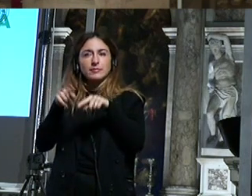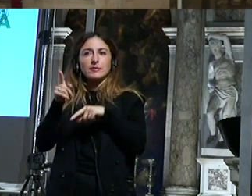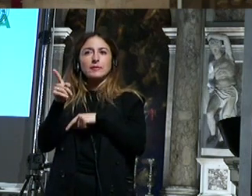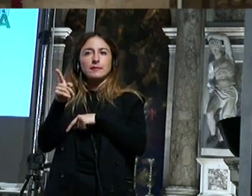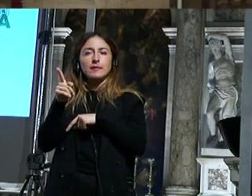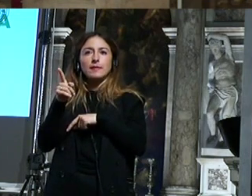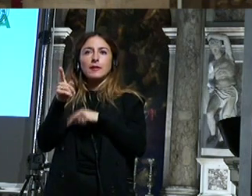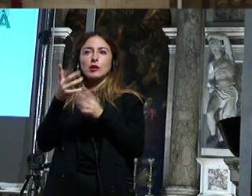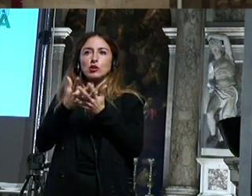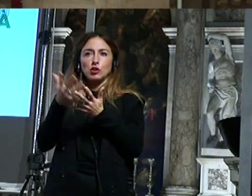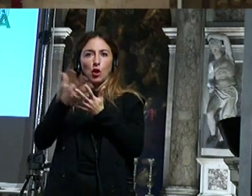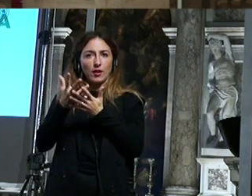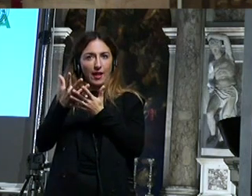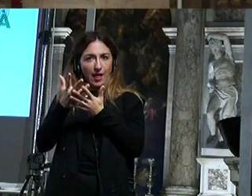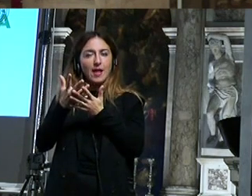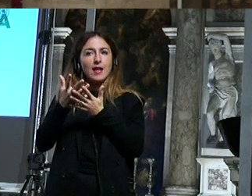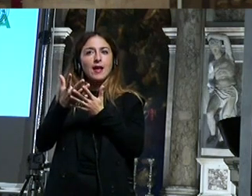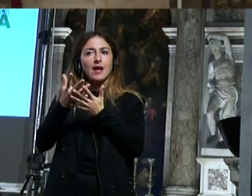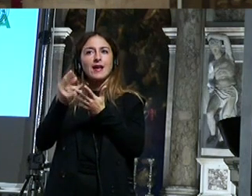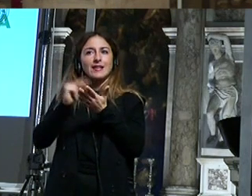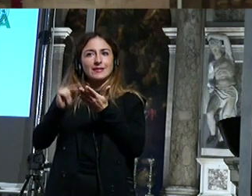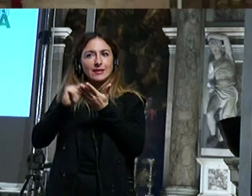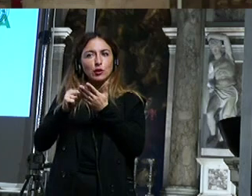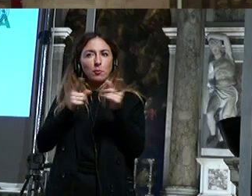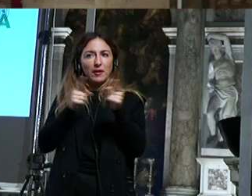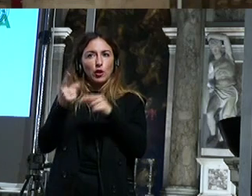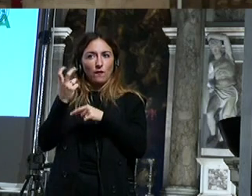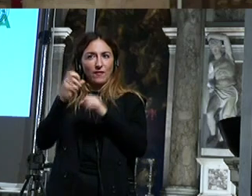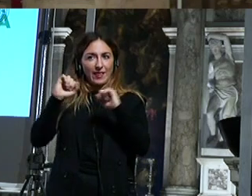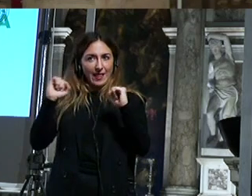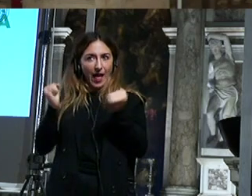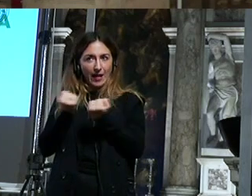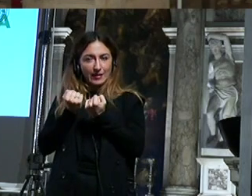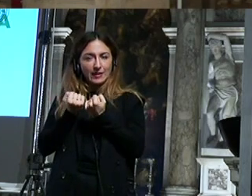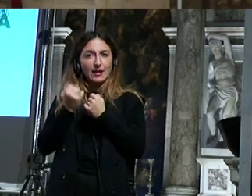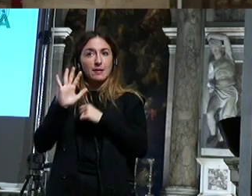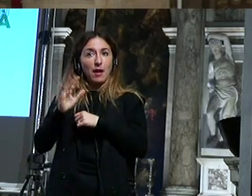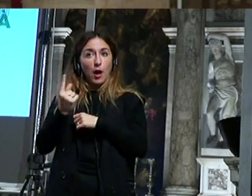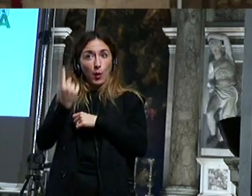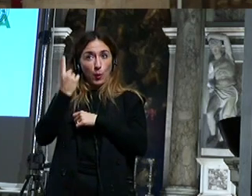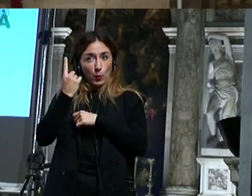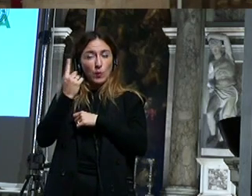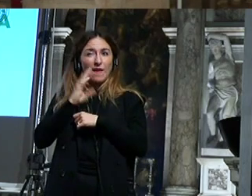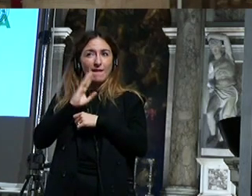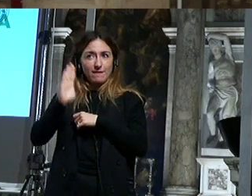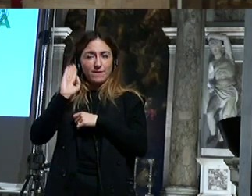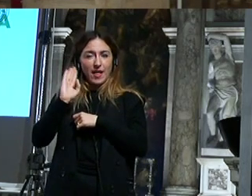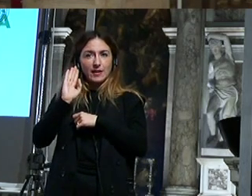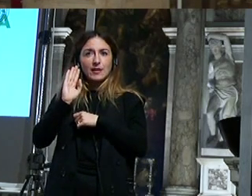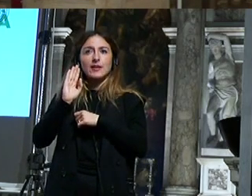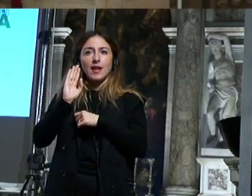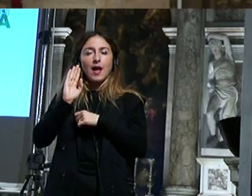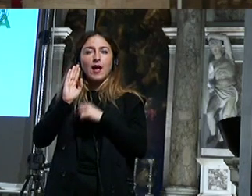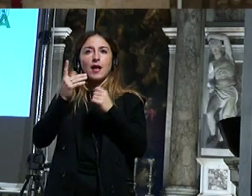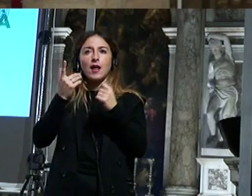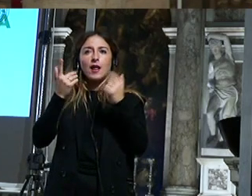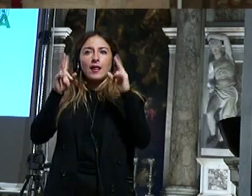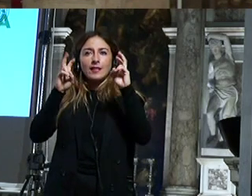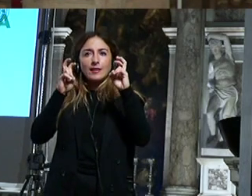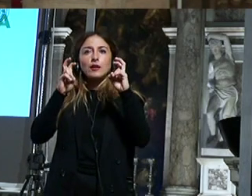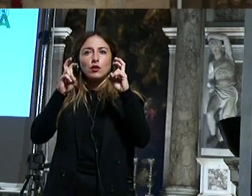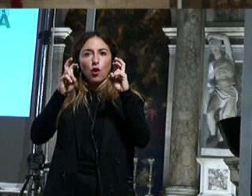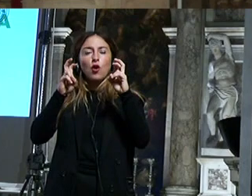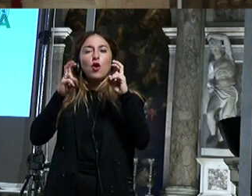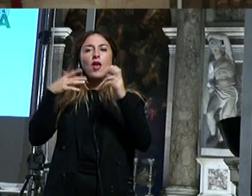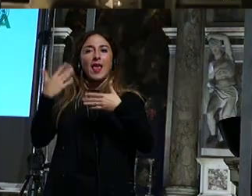is really old. One of them is from, I wrote, it's called Future Emergencies, and it dates from right after 9/11 when I was living in New